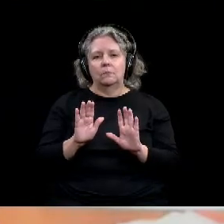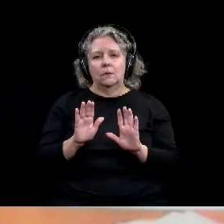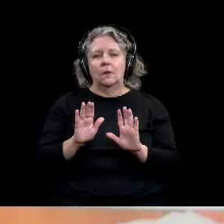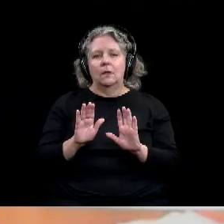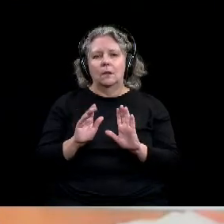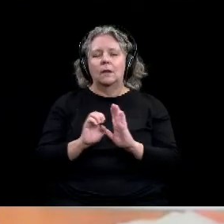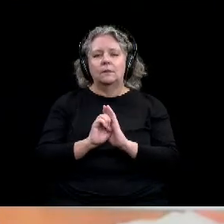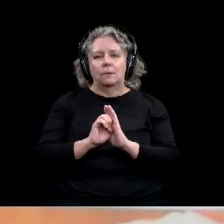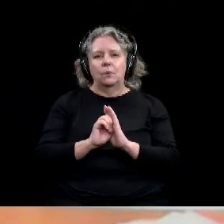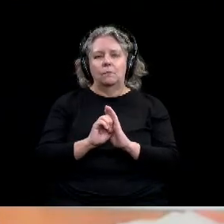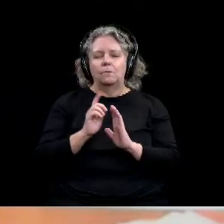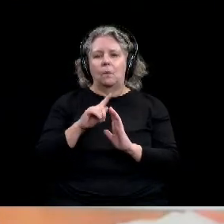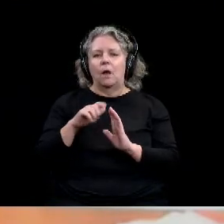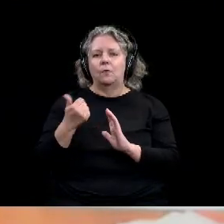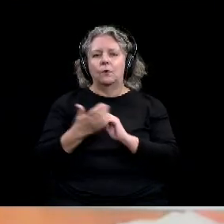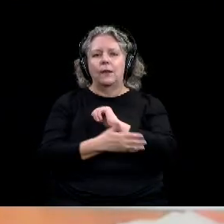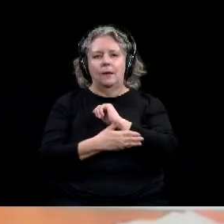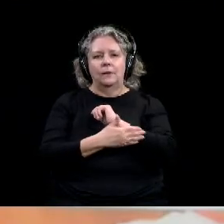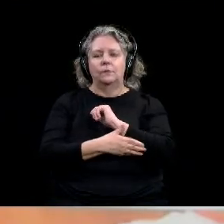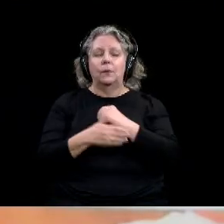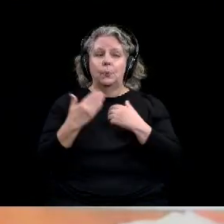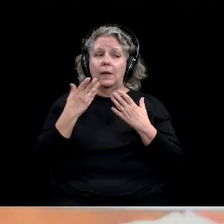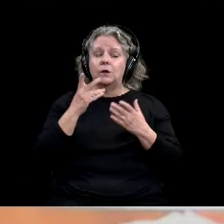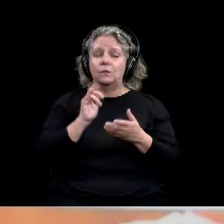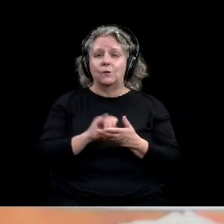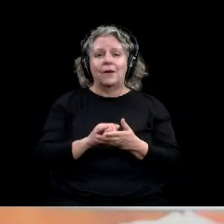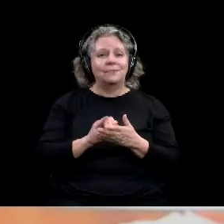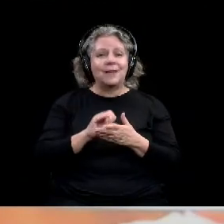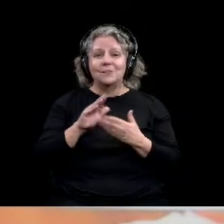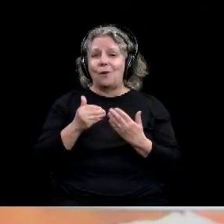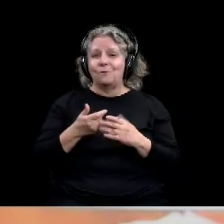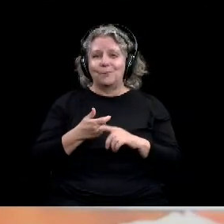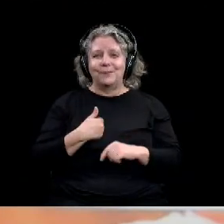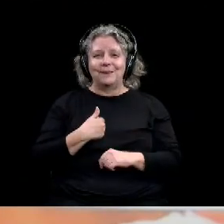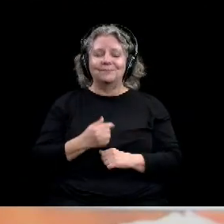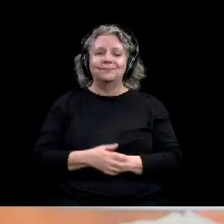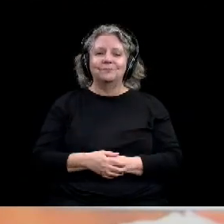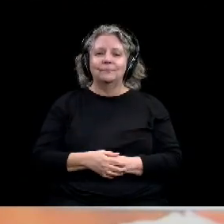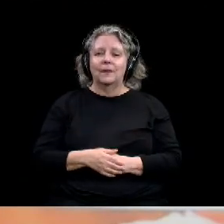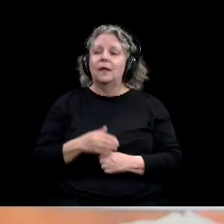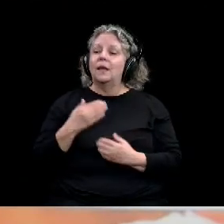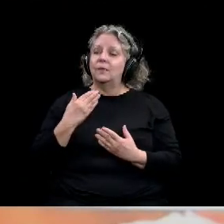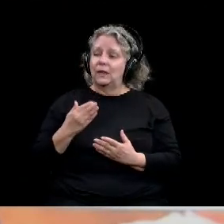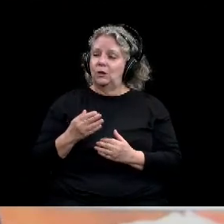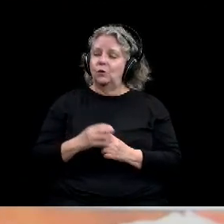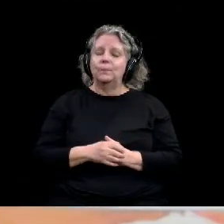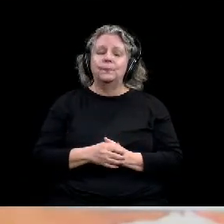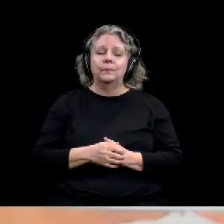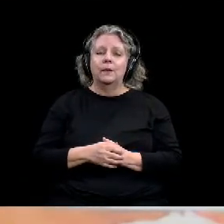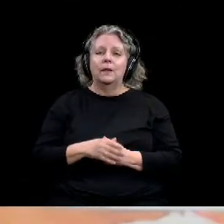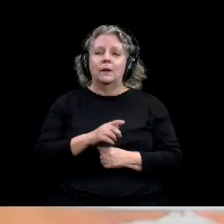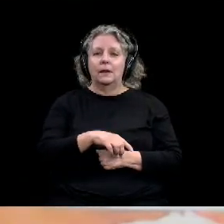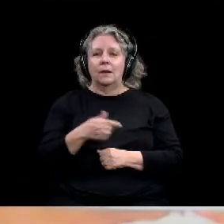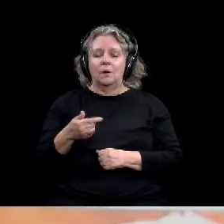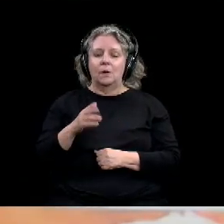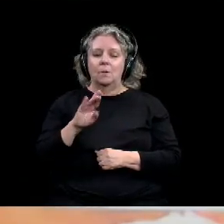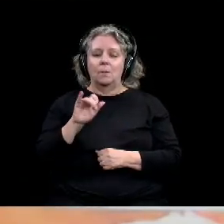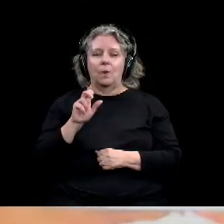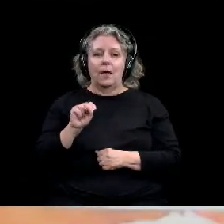that's all from me. Thank you, Dr. Ahmad. Now let's go to Dr. Brian Becker, Chief Medical Officer with Ascension Providence. Dr.